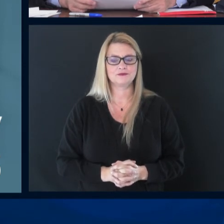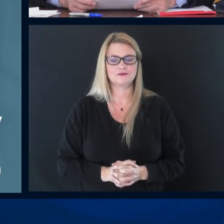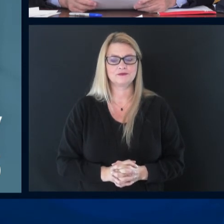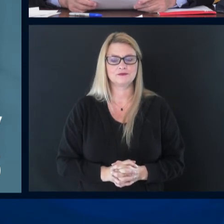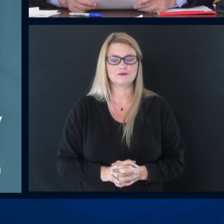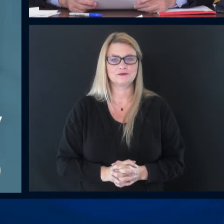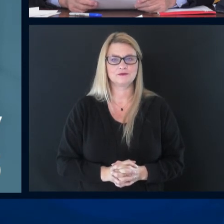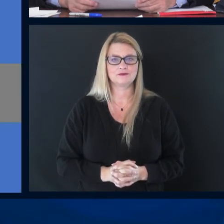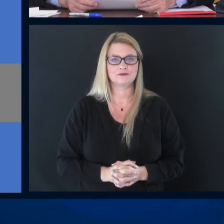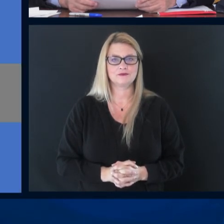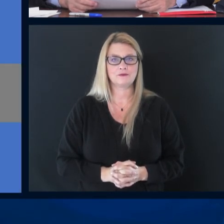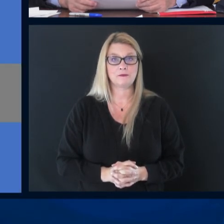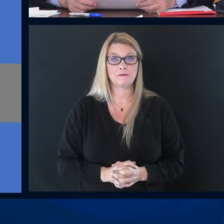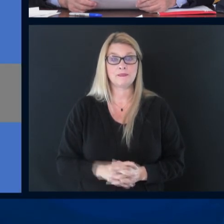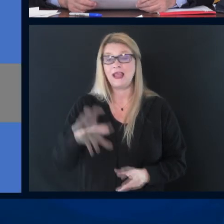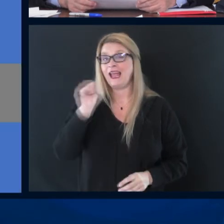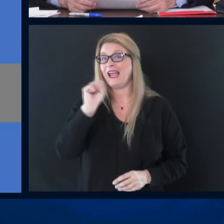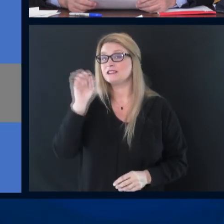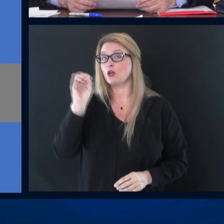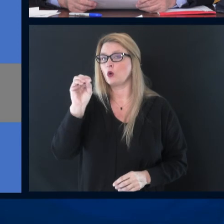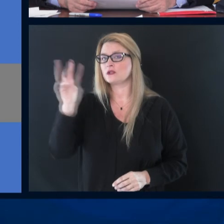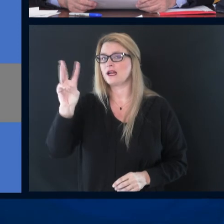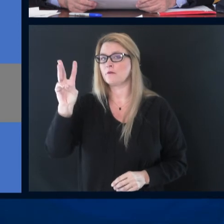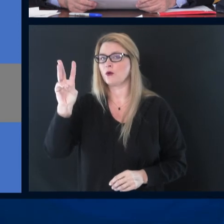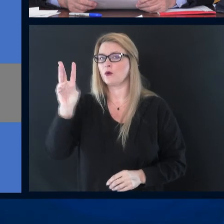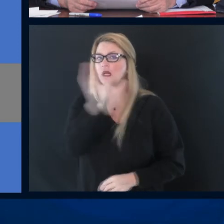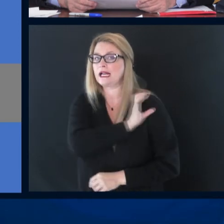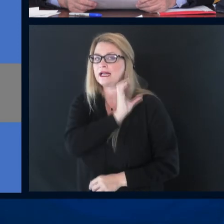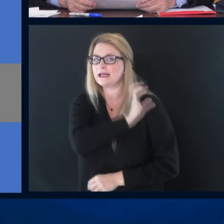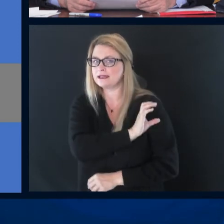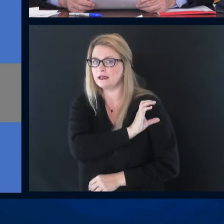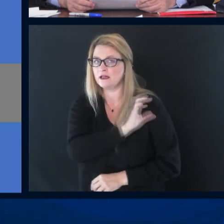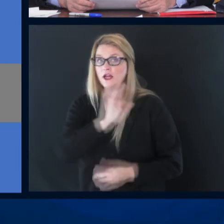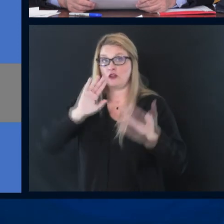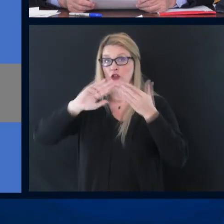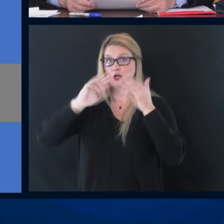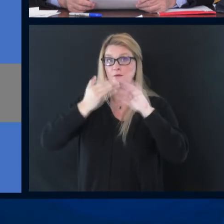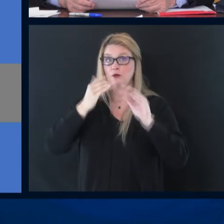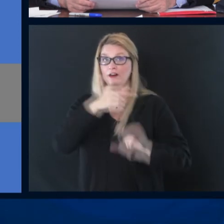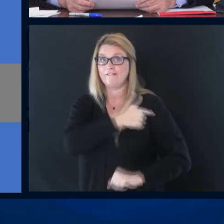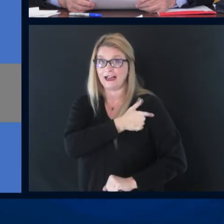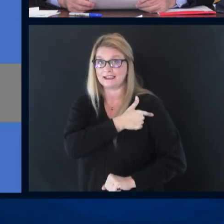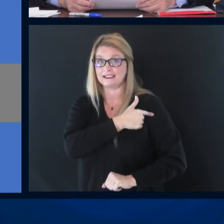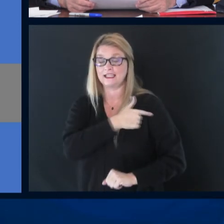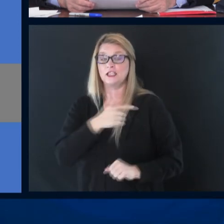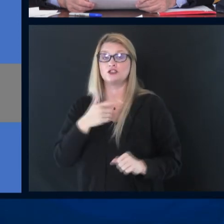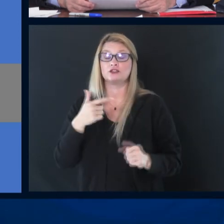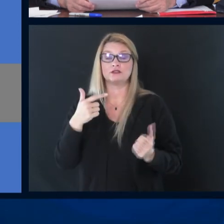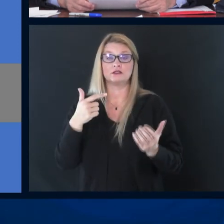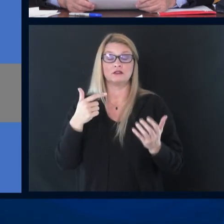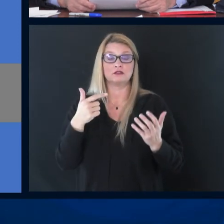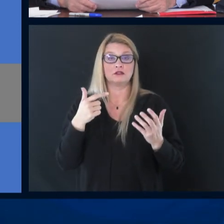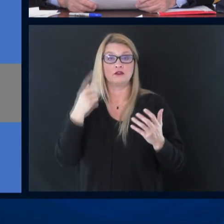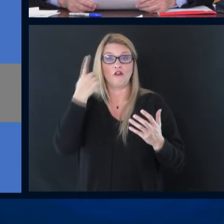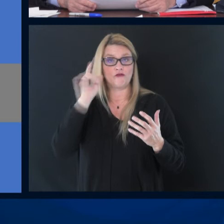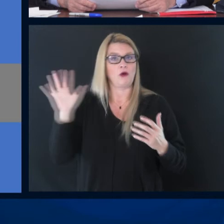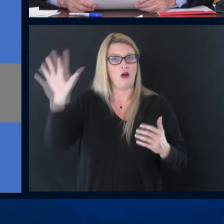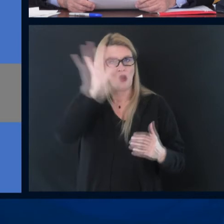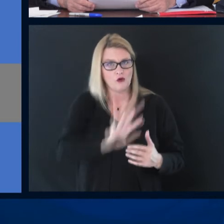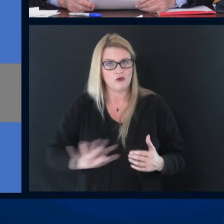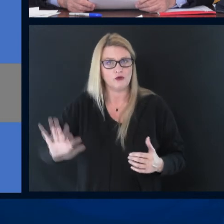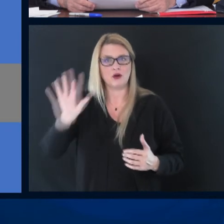On the Saving Our Wisdom clinics, the community vaccination clinics as part of the overall